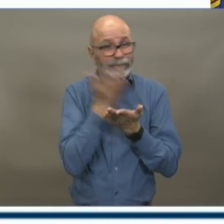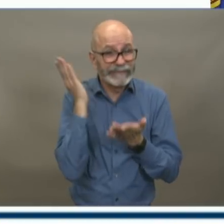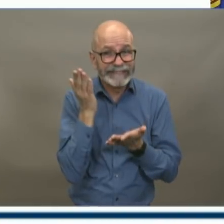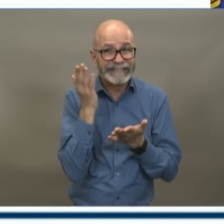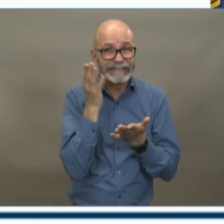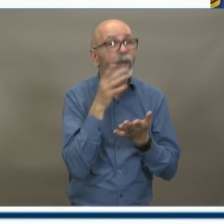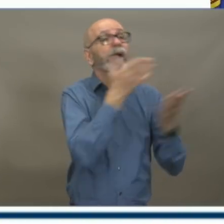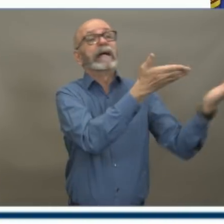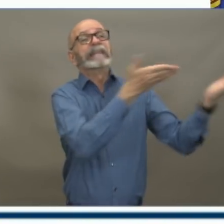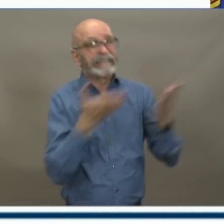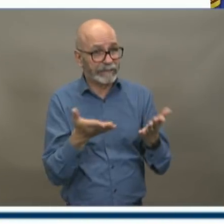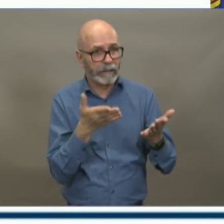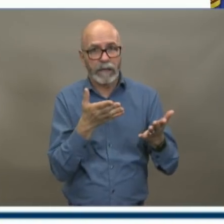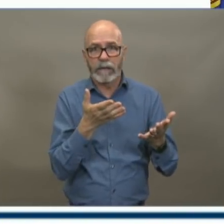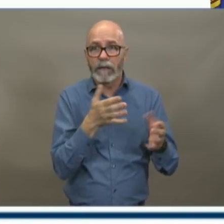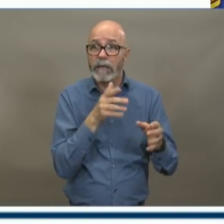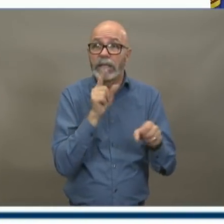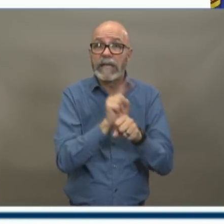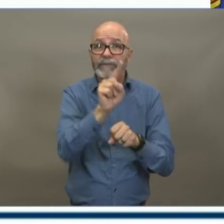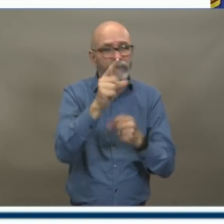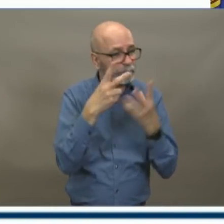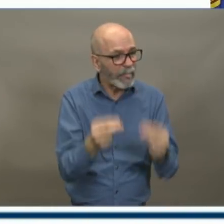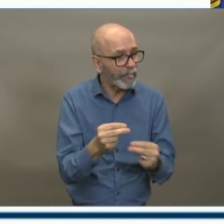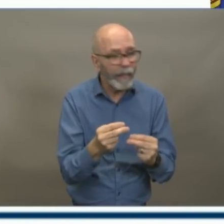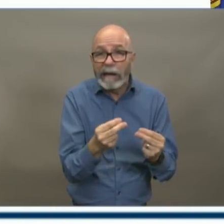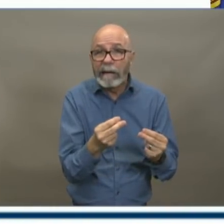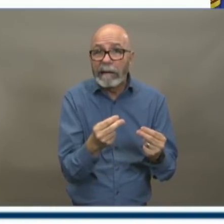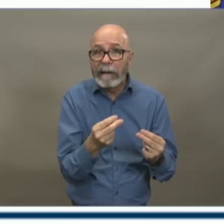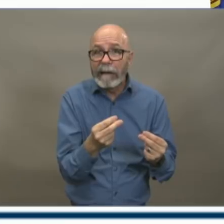Pfizer. And I believe you said none from